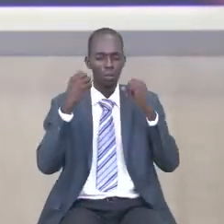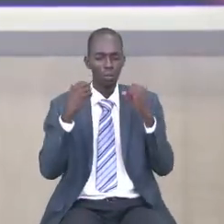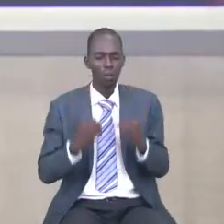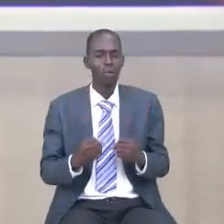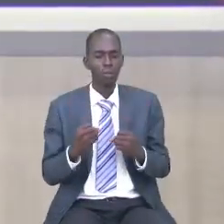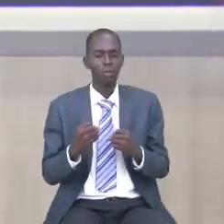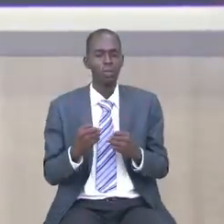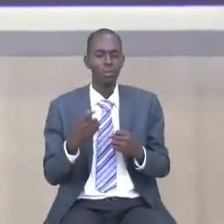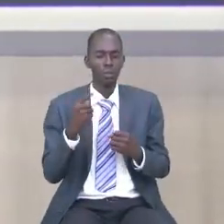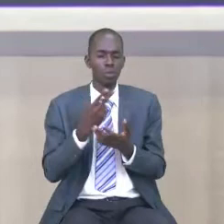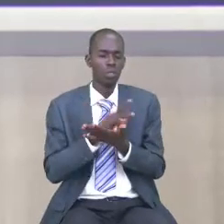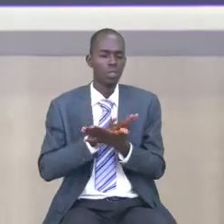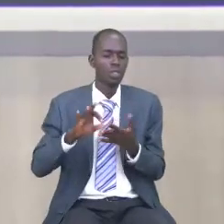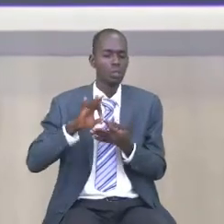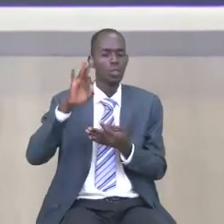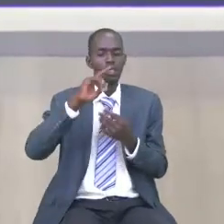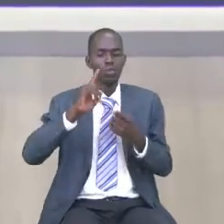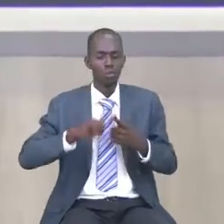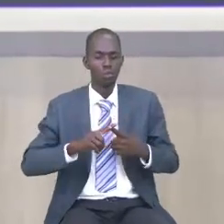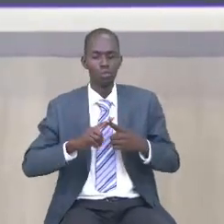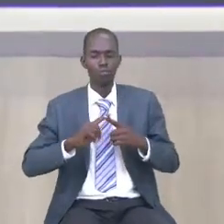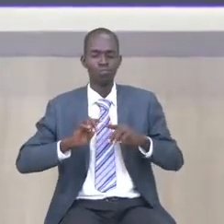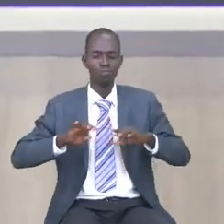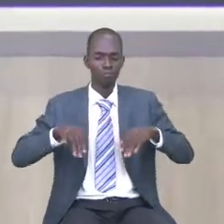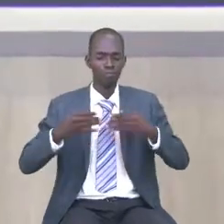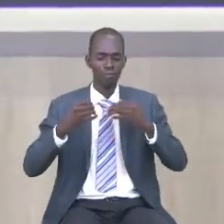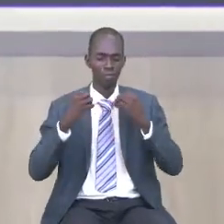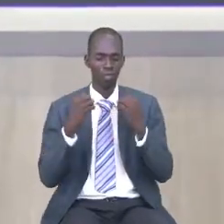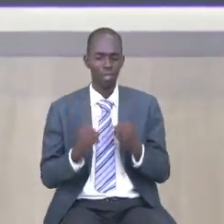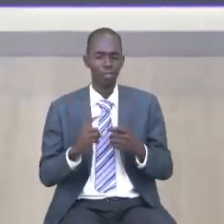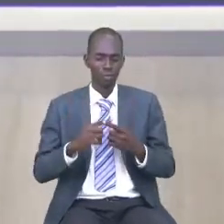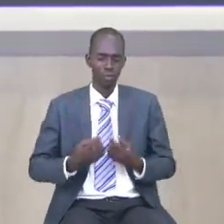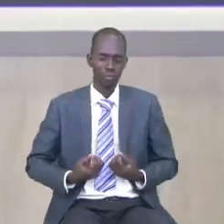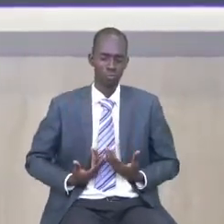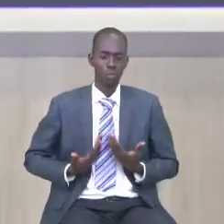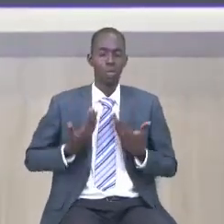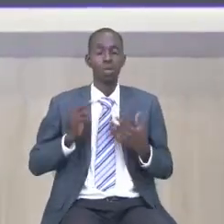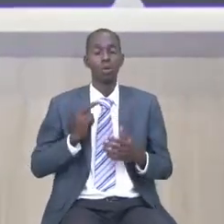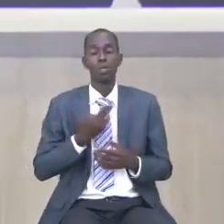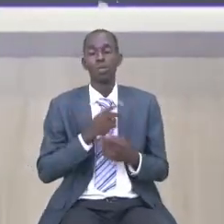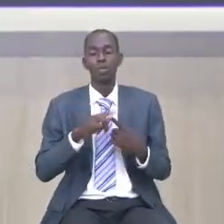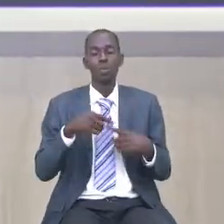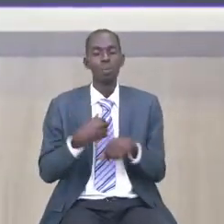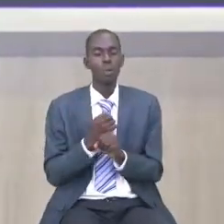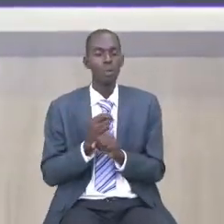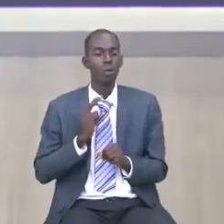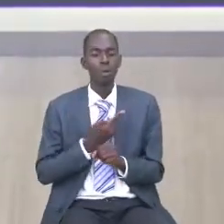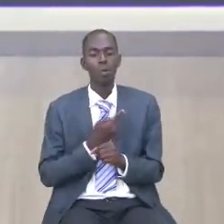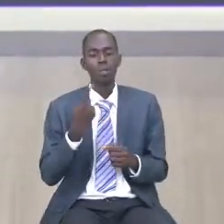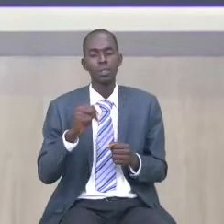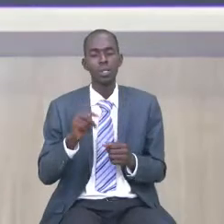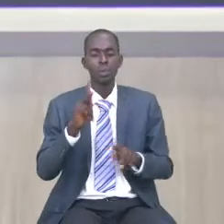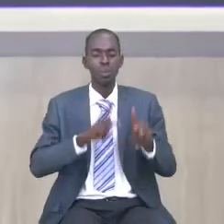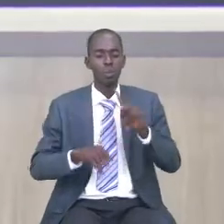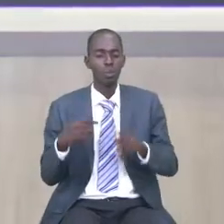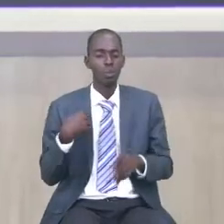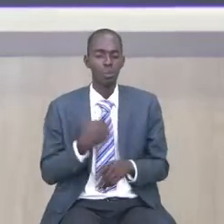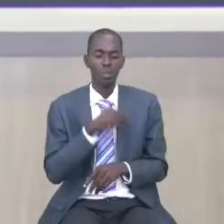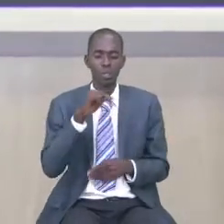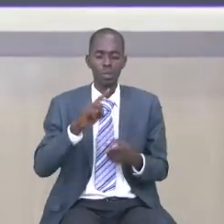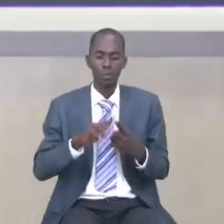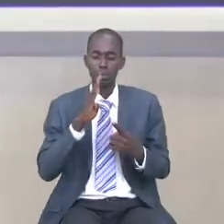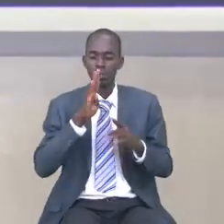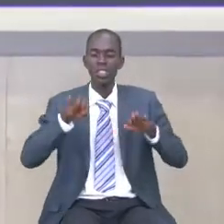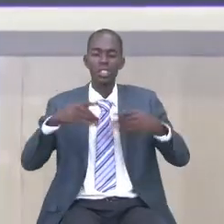Holy Ghost to energize, empower us, and make us the people we ought to be. Grant to everyone